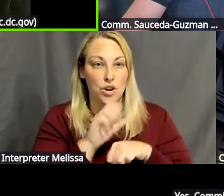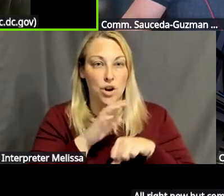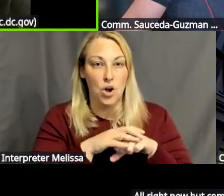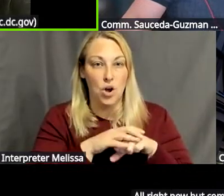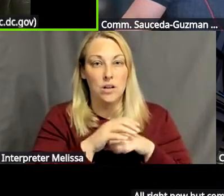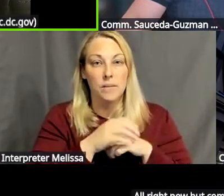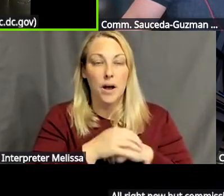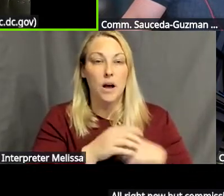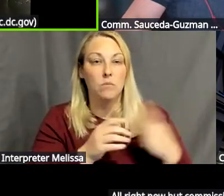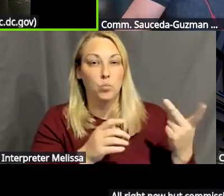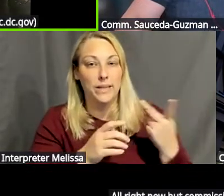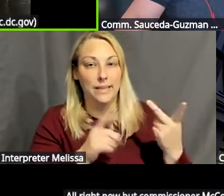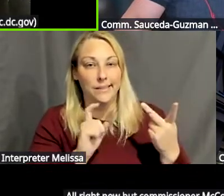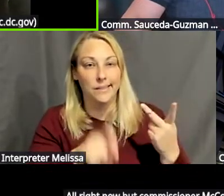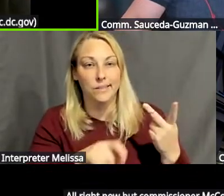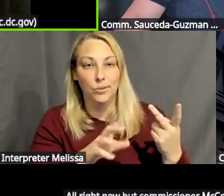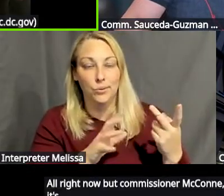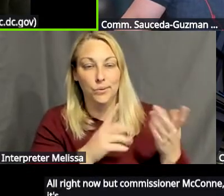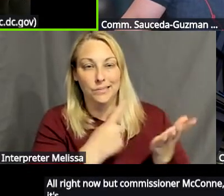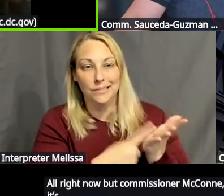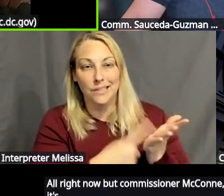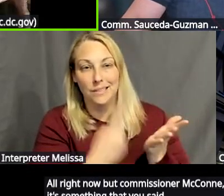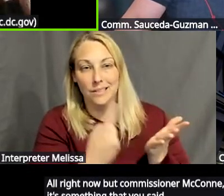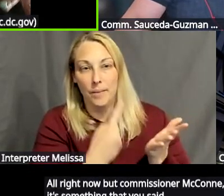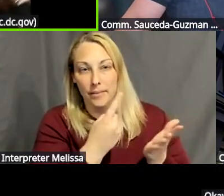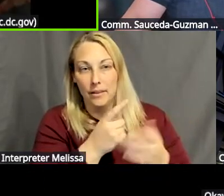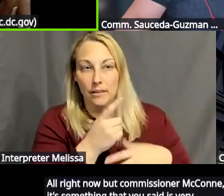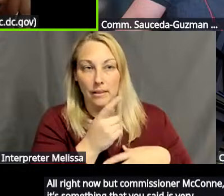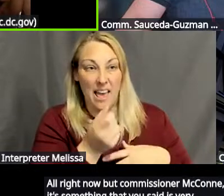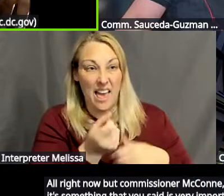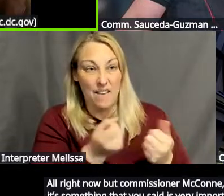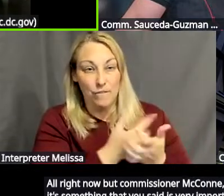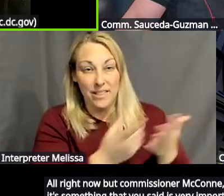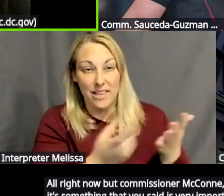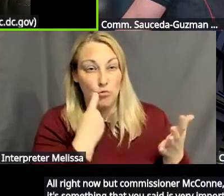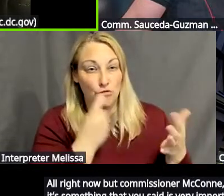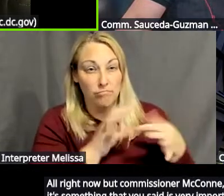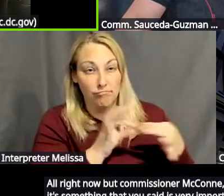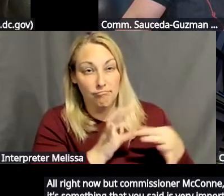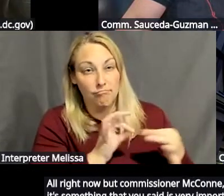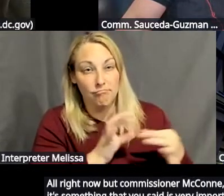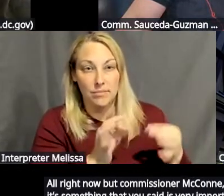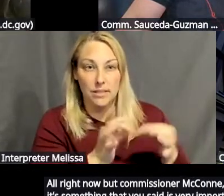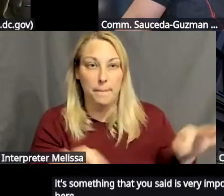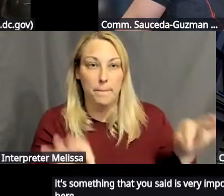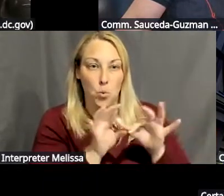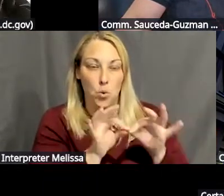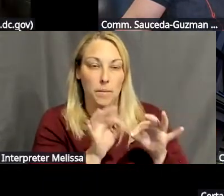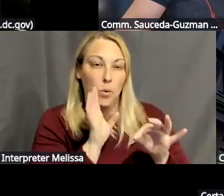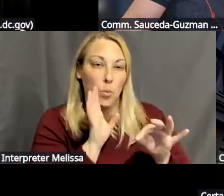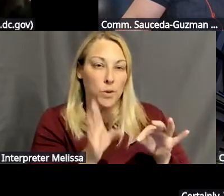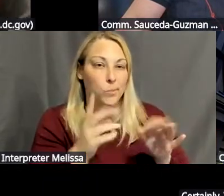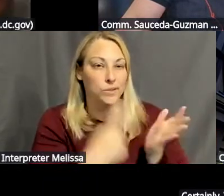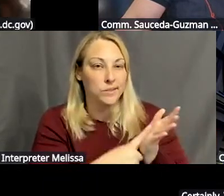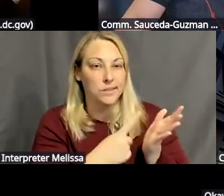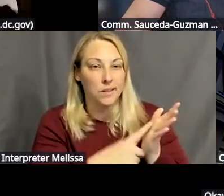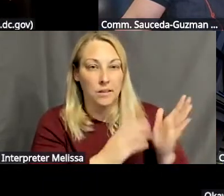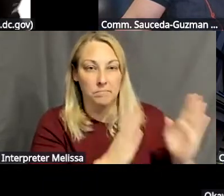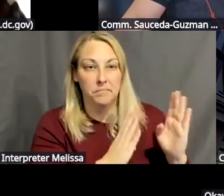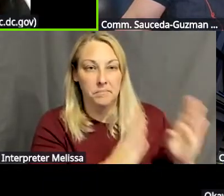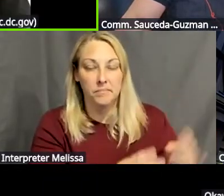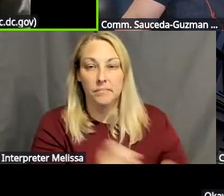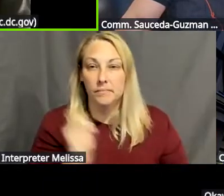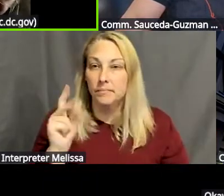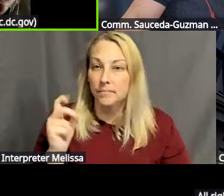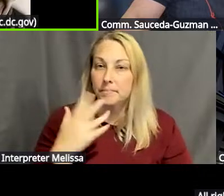to get together because it's something that you said is very important. So we can talk off of this right here. Certainly. Thank you. All right. Perfect.